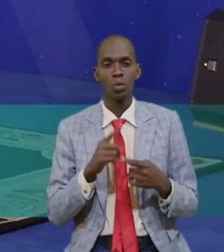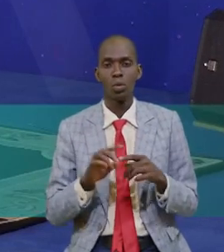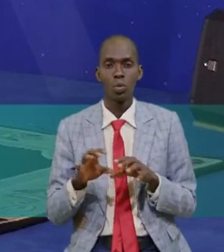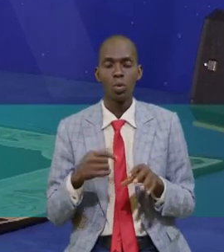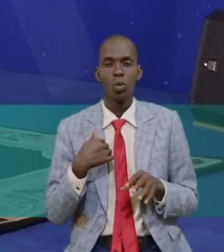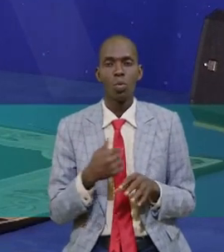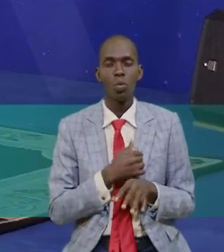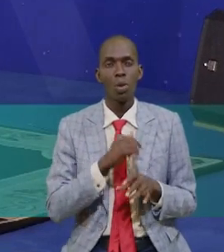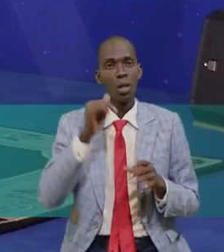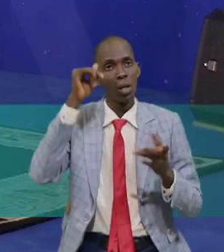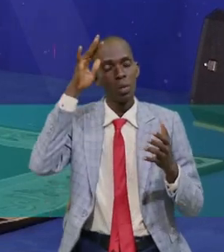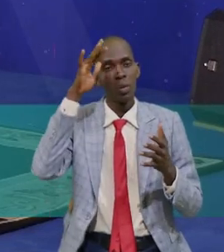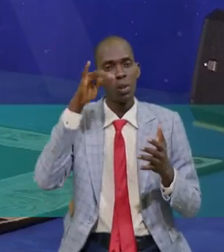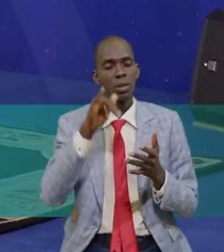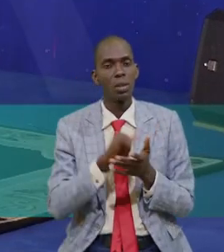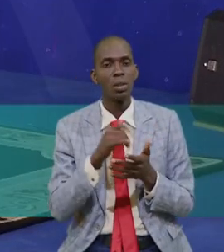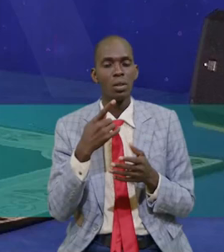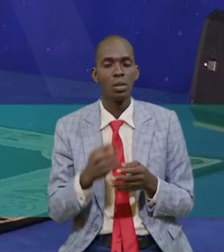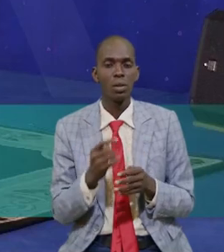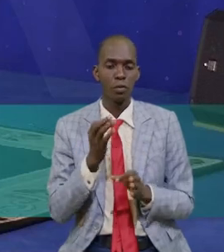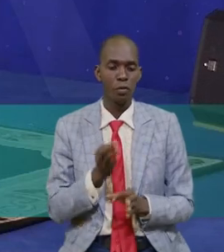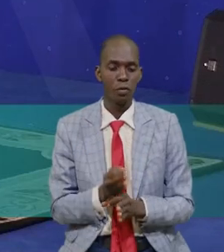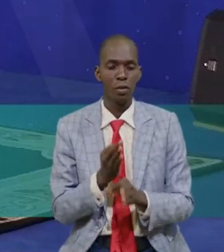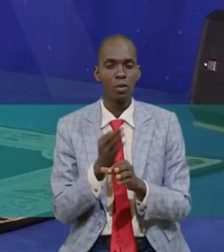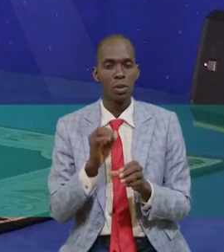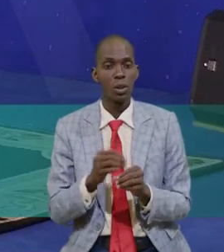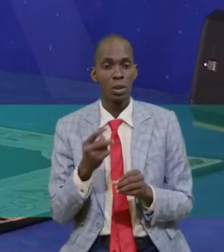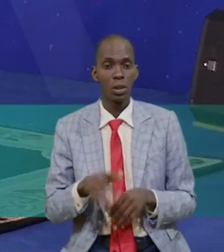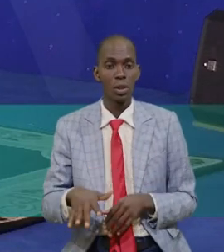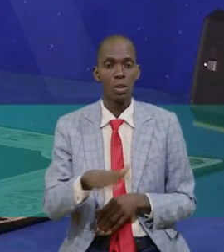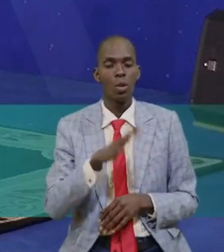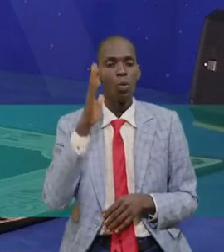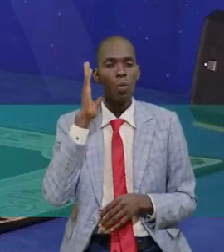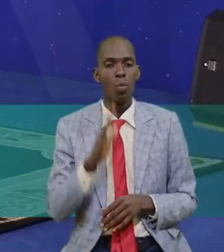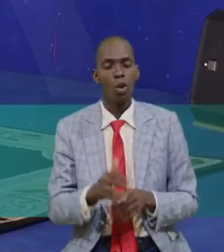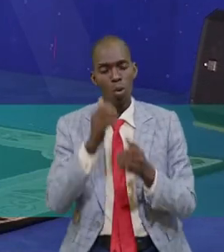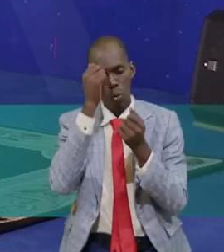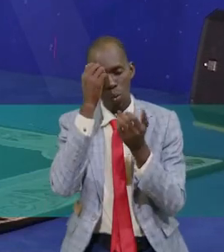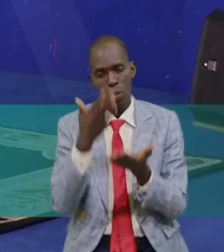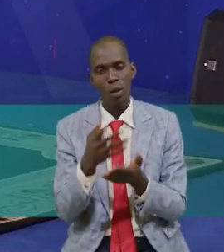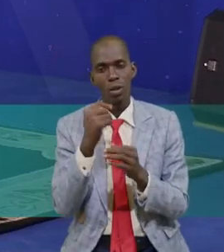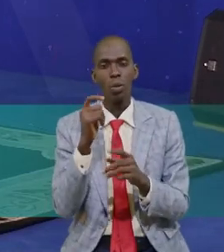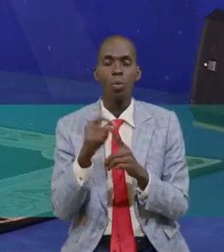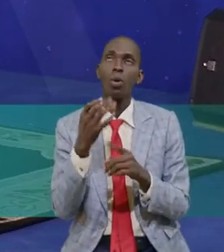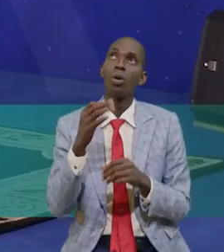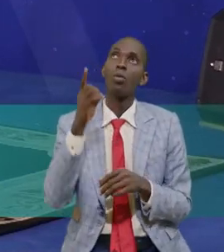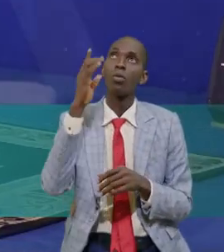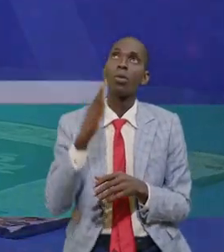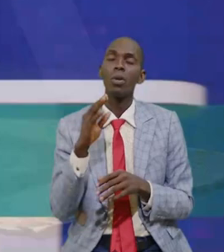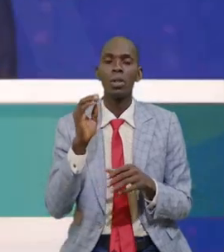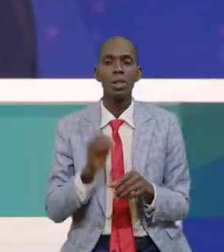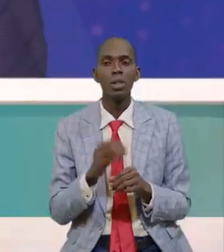the faithful in the land, that they will obey the word of God. In Hebrews